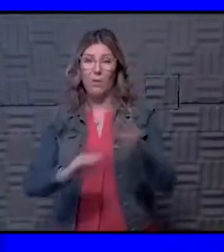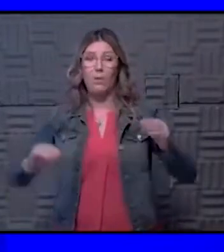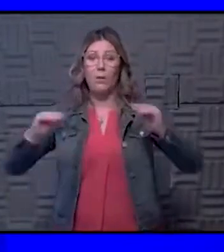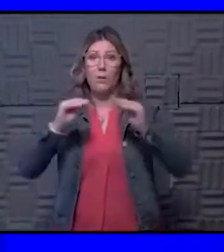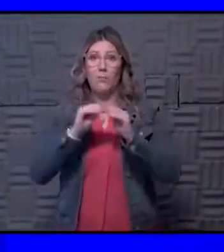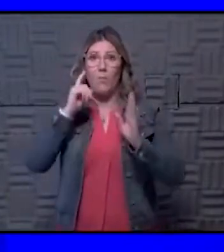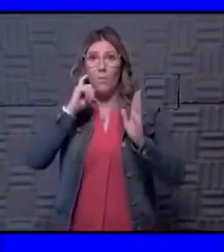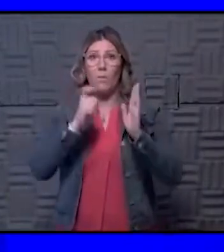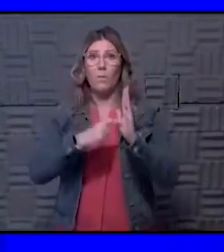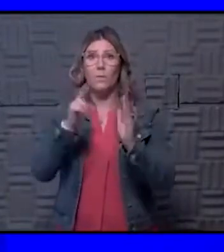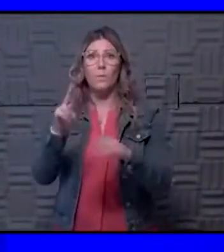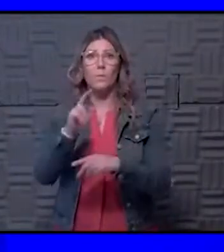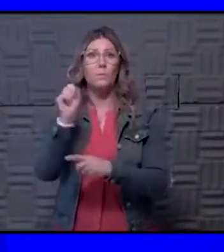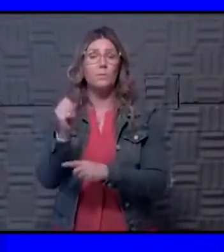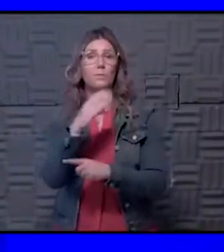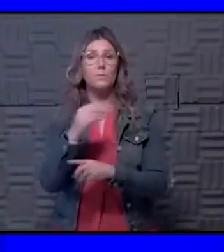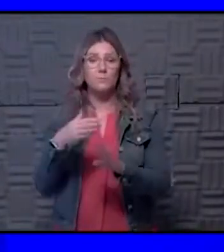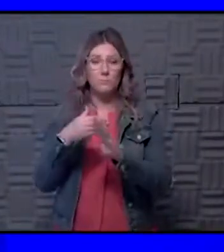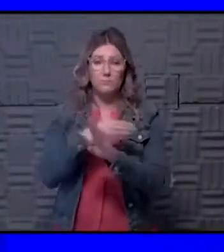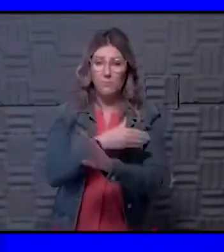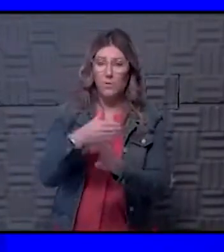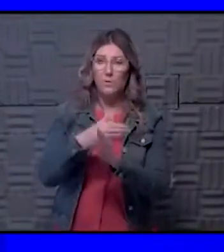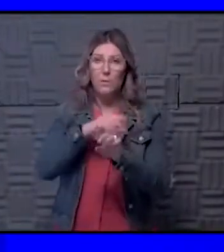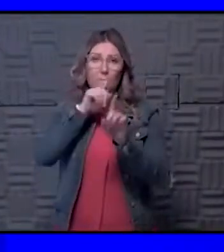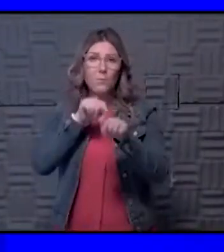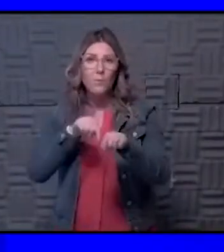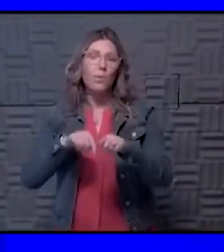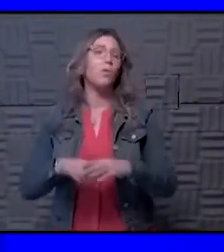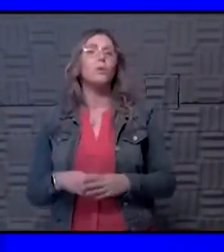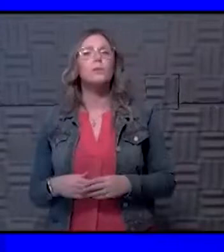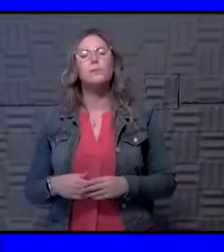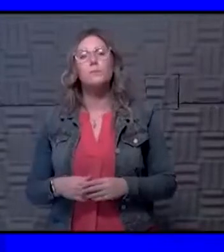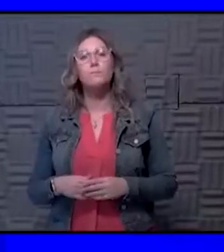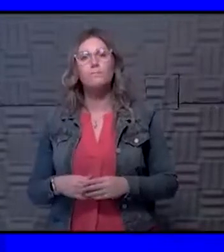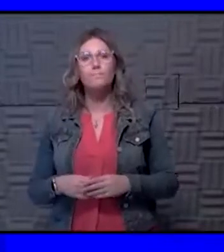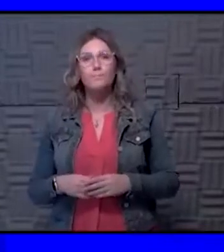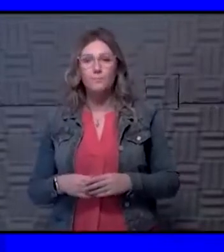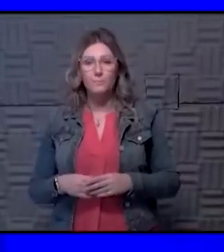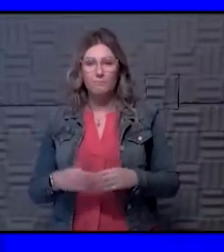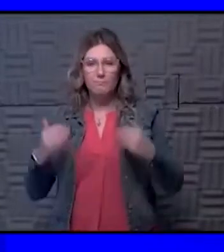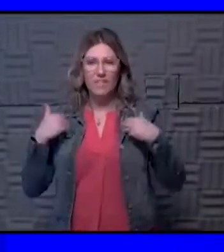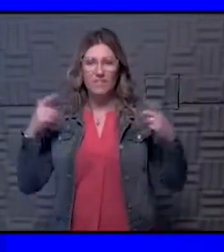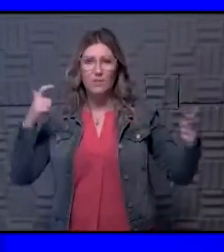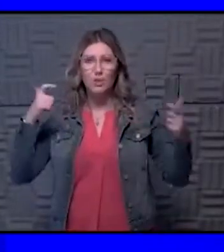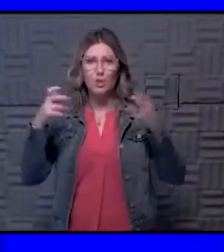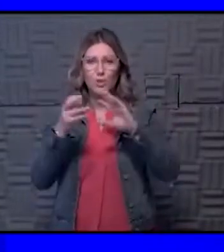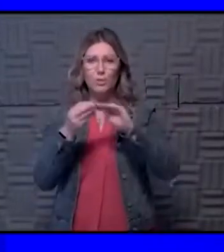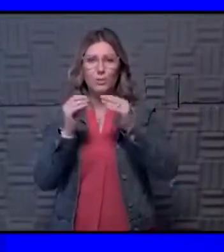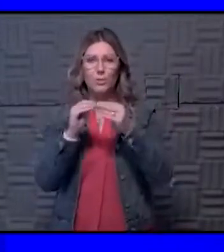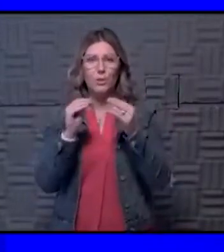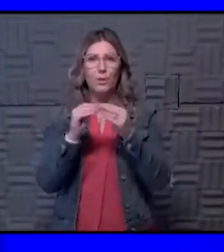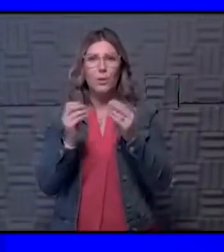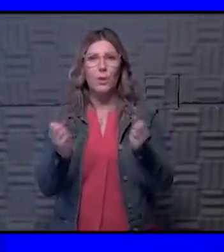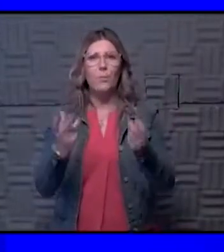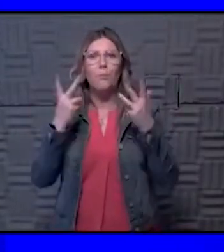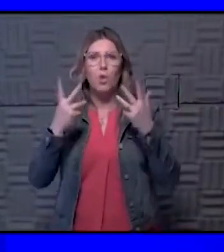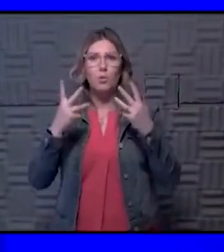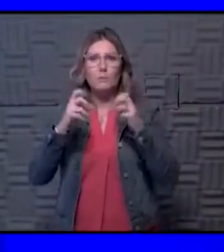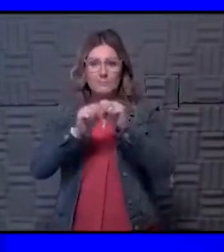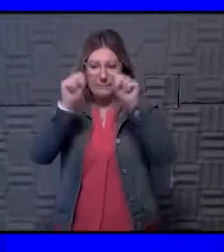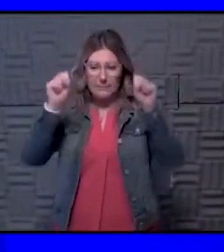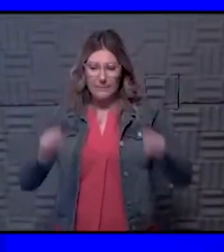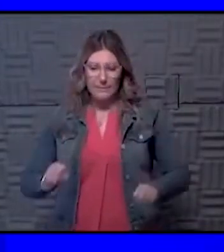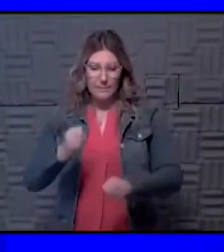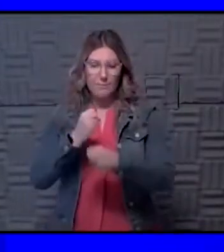States. Even before that, there were reports out that there were larger numbers of the multi-system